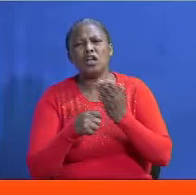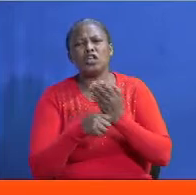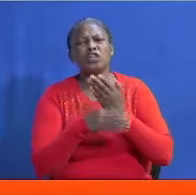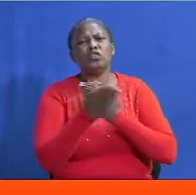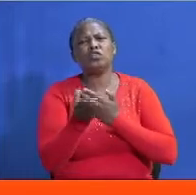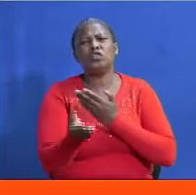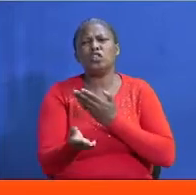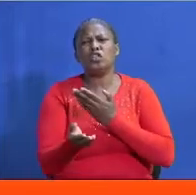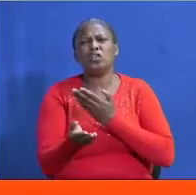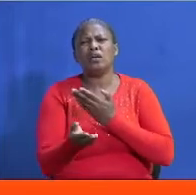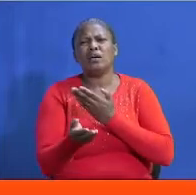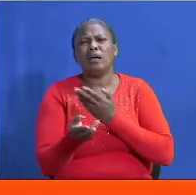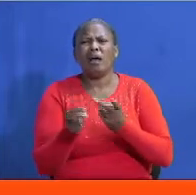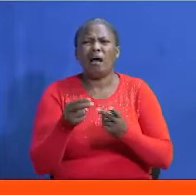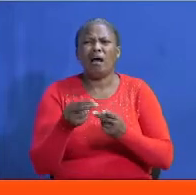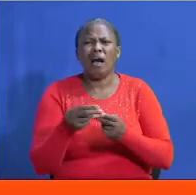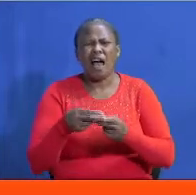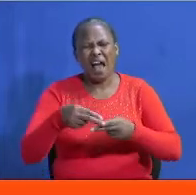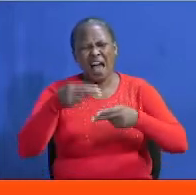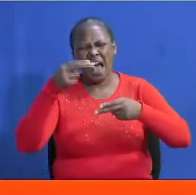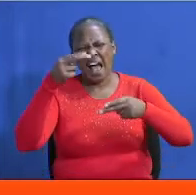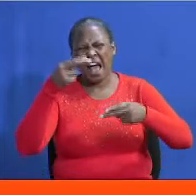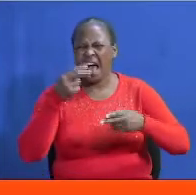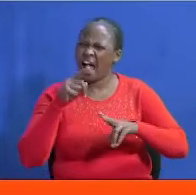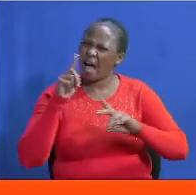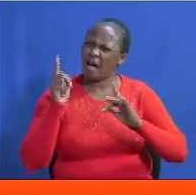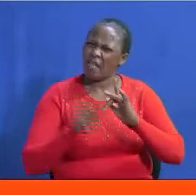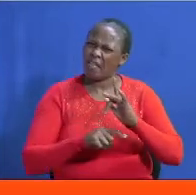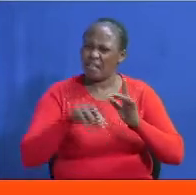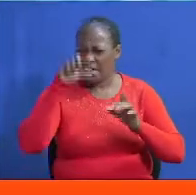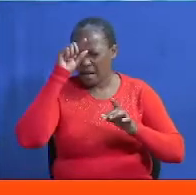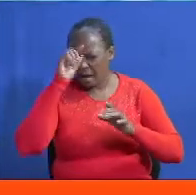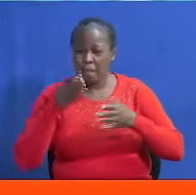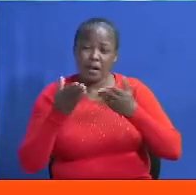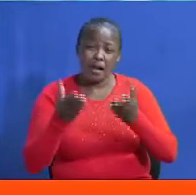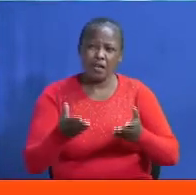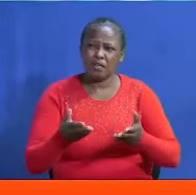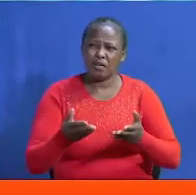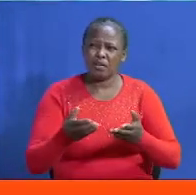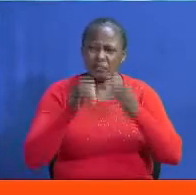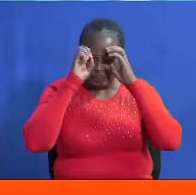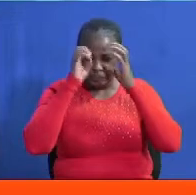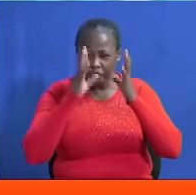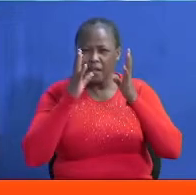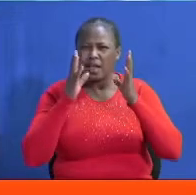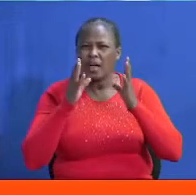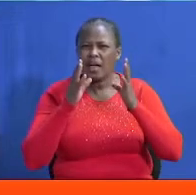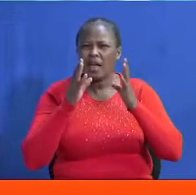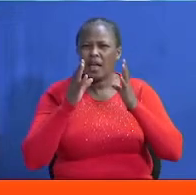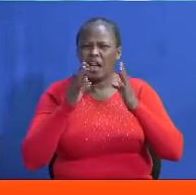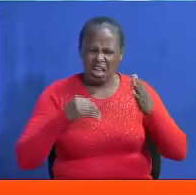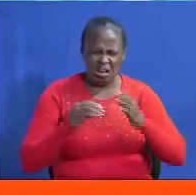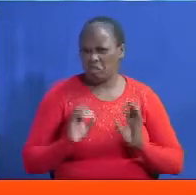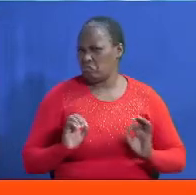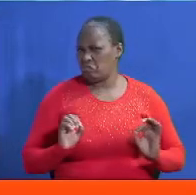somewhere so high than what the government could provide? No, it's not even close to that. Mm-hmm. Okay, so there